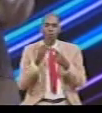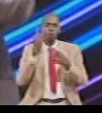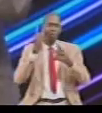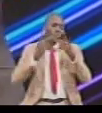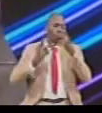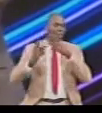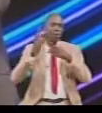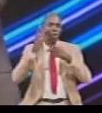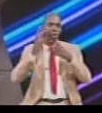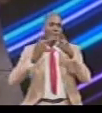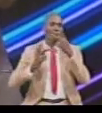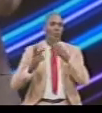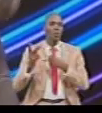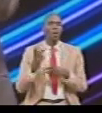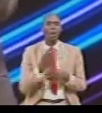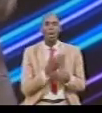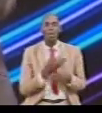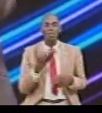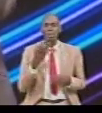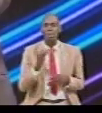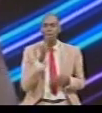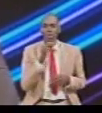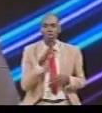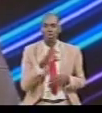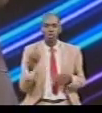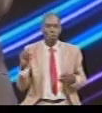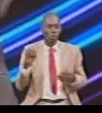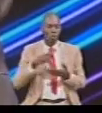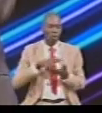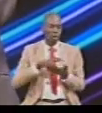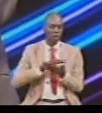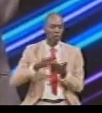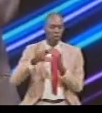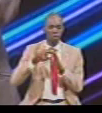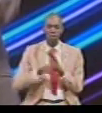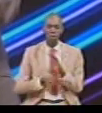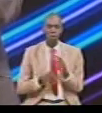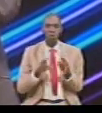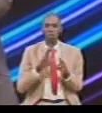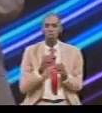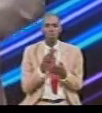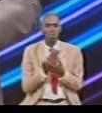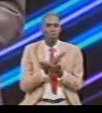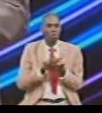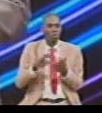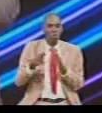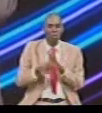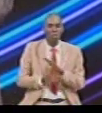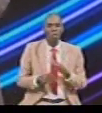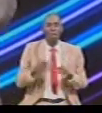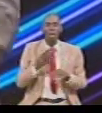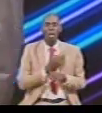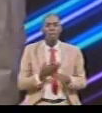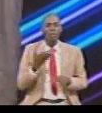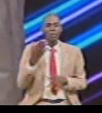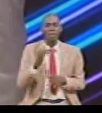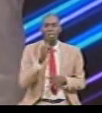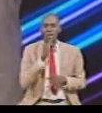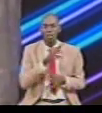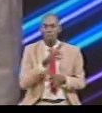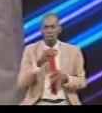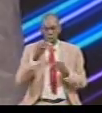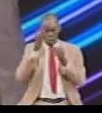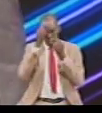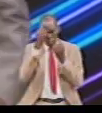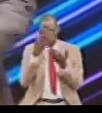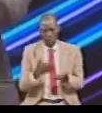in the prophecy, and there's no righteousness in the prophecy, there's no holiness in the prophecy, and there is no obedience to the law,